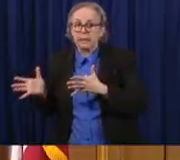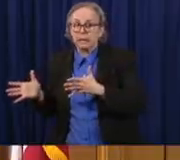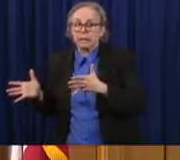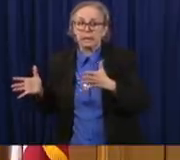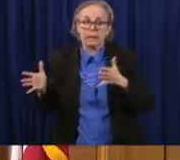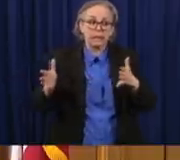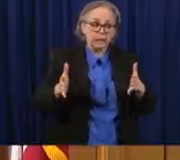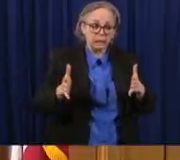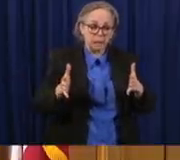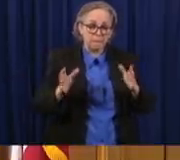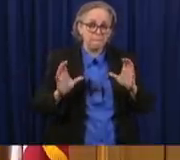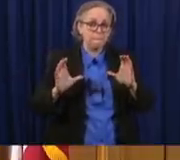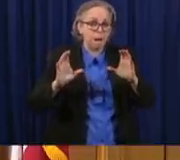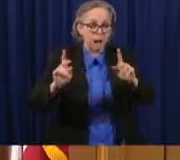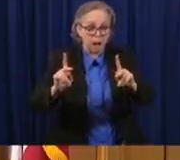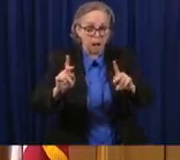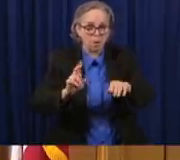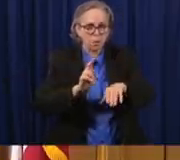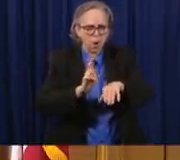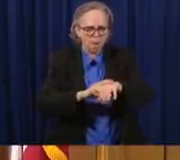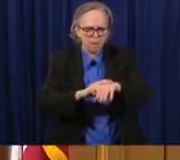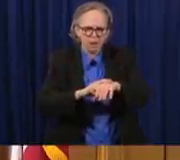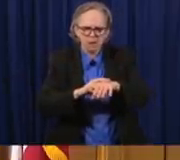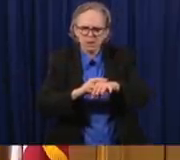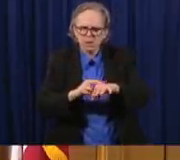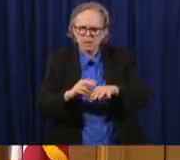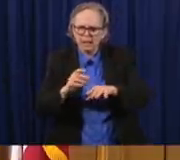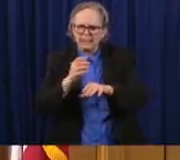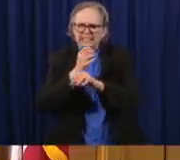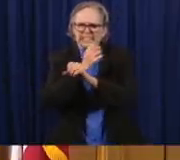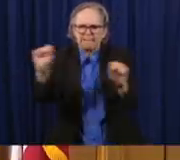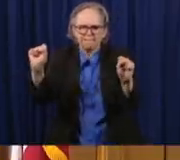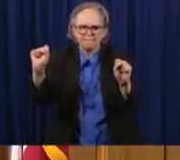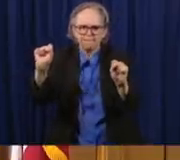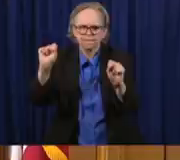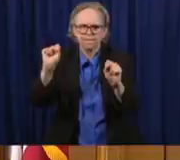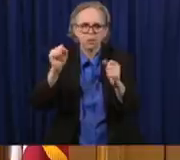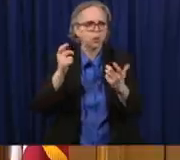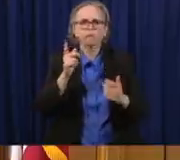employees safe and for businesses to keep their customers safe.